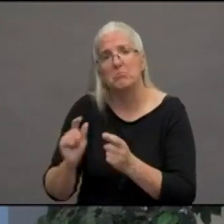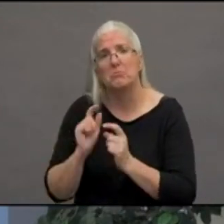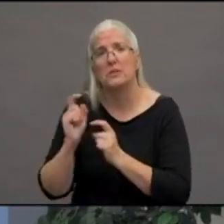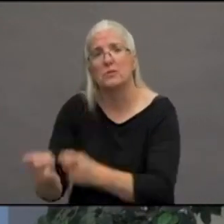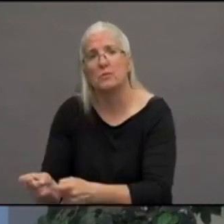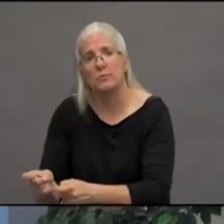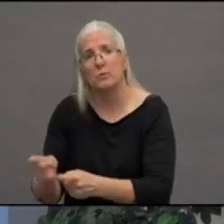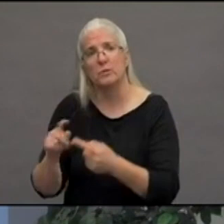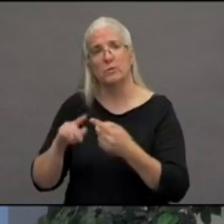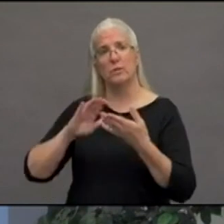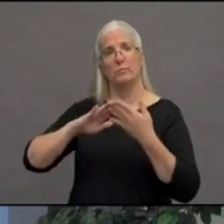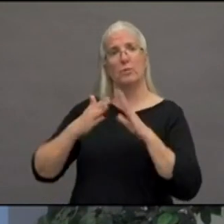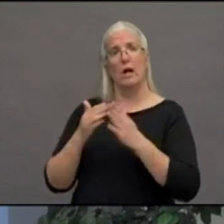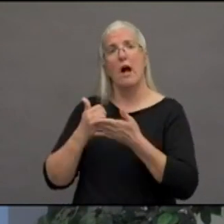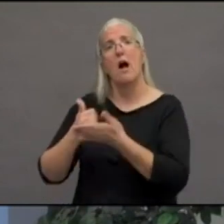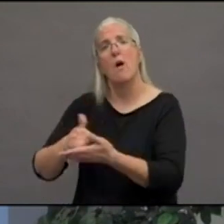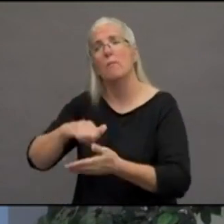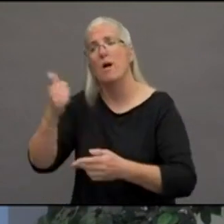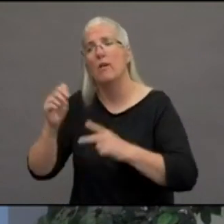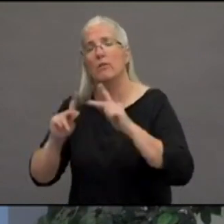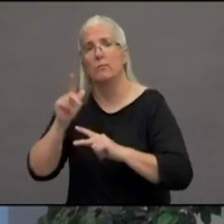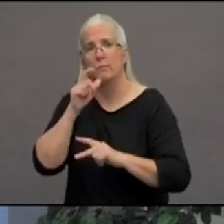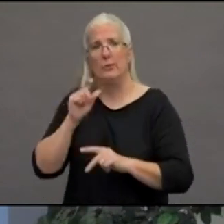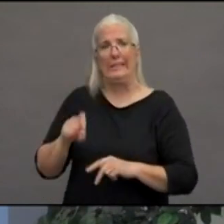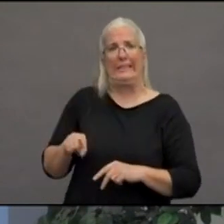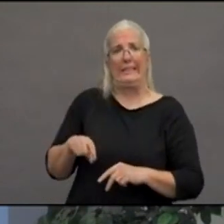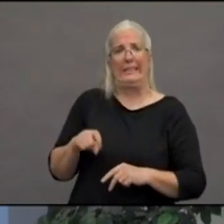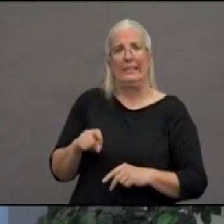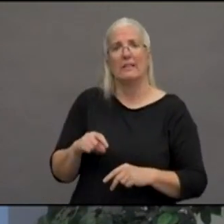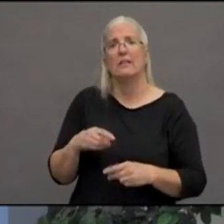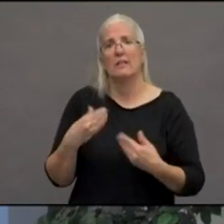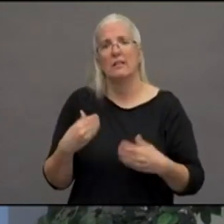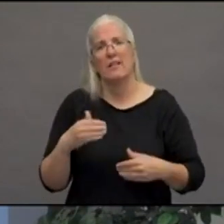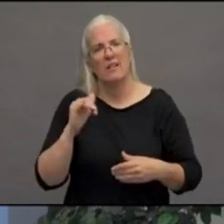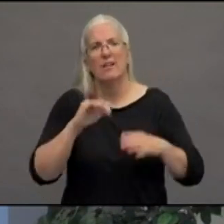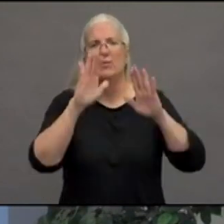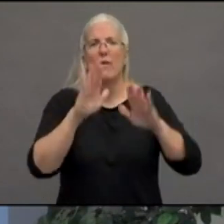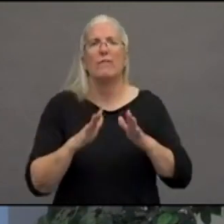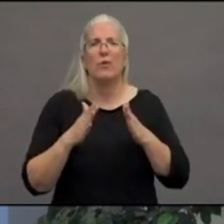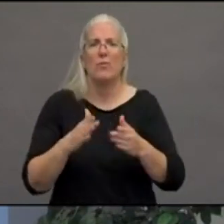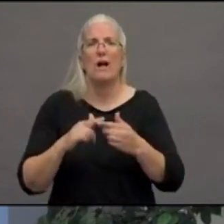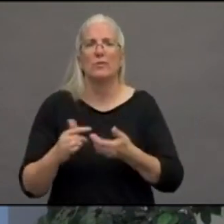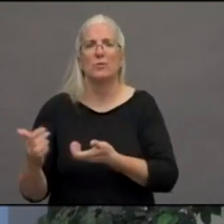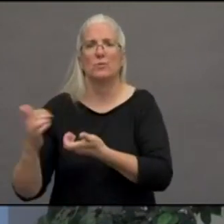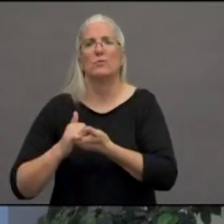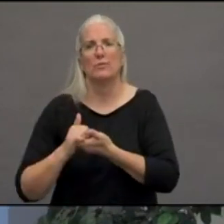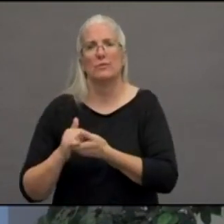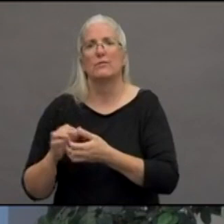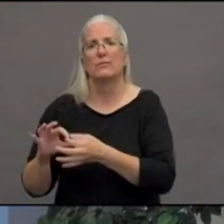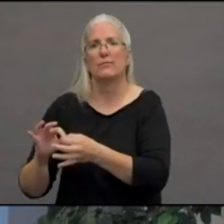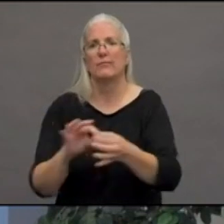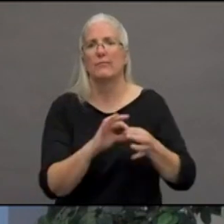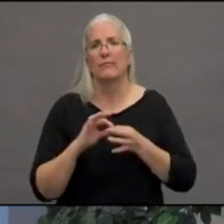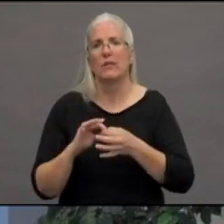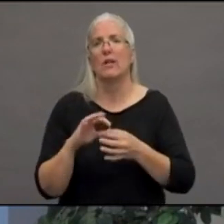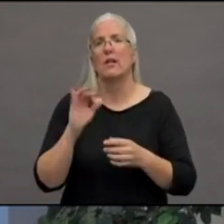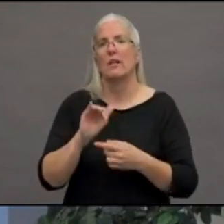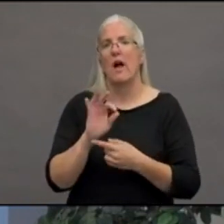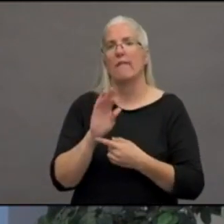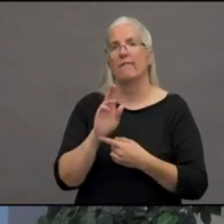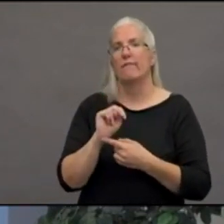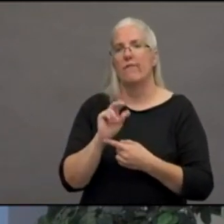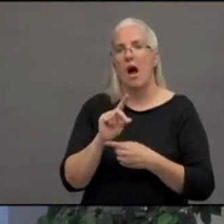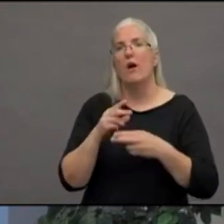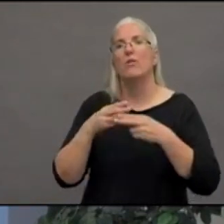community and help those in need. And so I just wanted to mention a wonderful way to do that. There's a fund. It's called the COVID-19